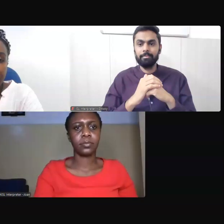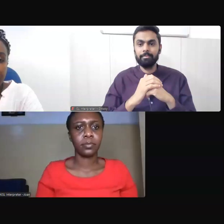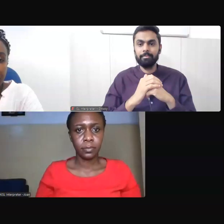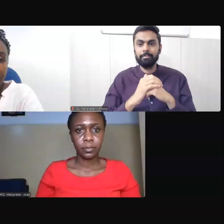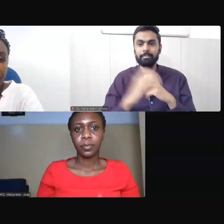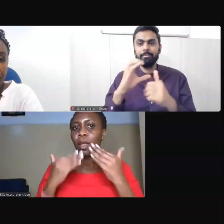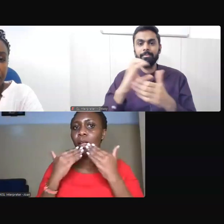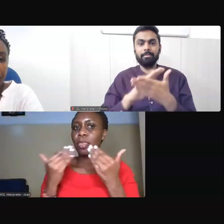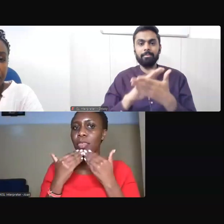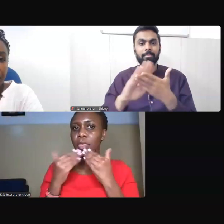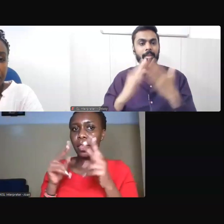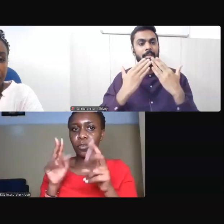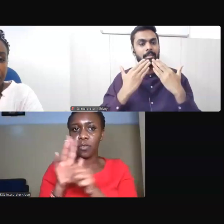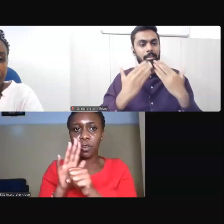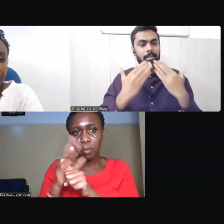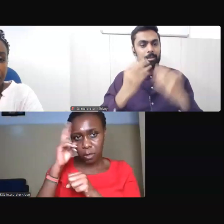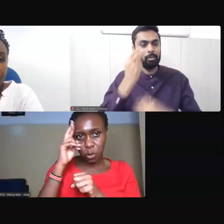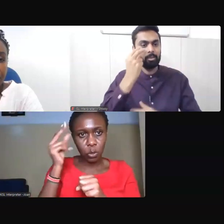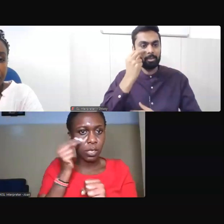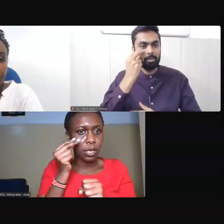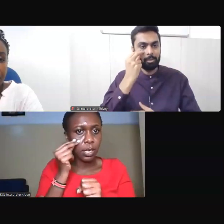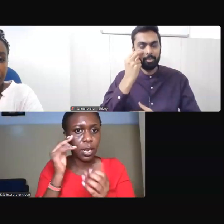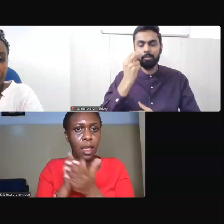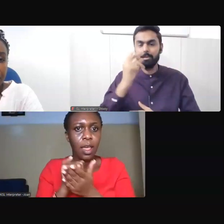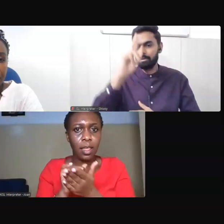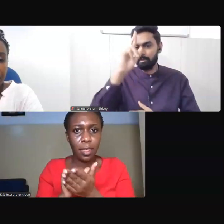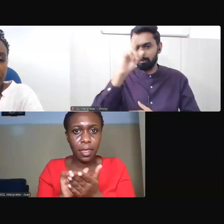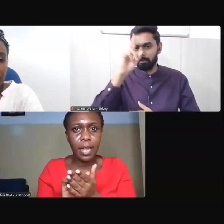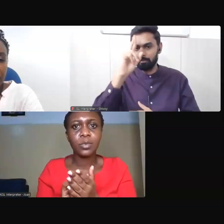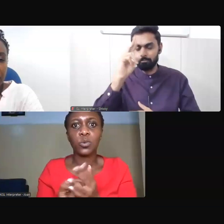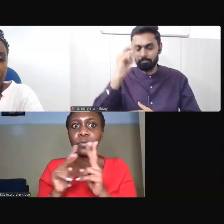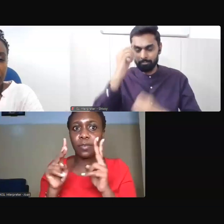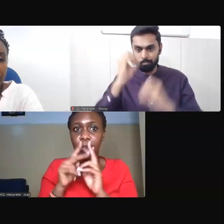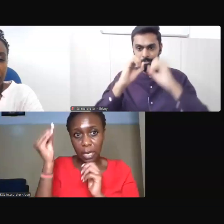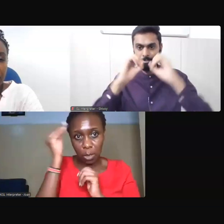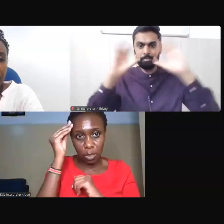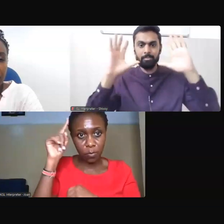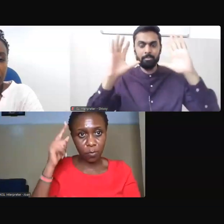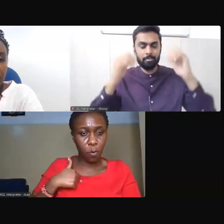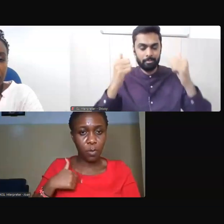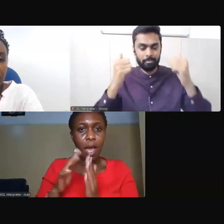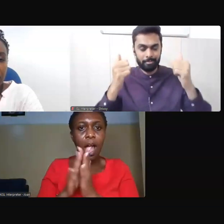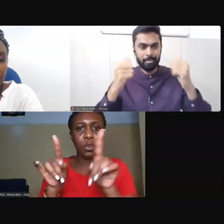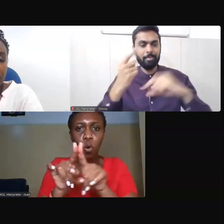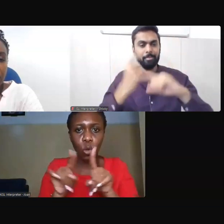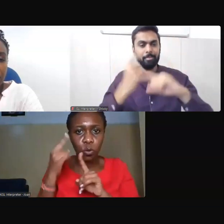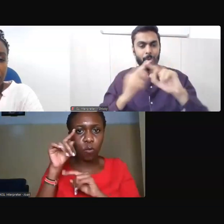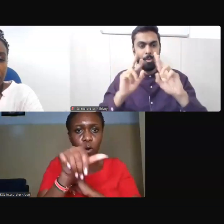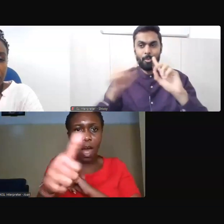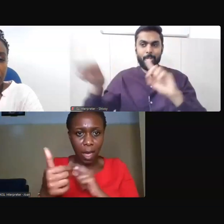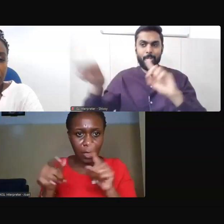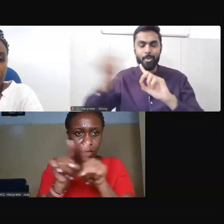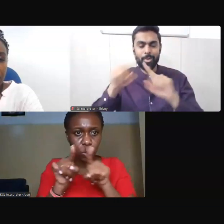Thank you so much, Rose and Kanika. That was really kind of illuminating for me, and I'm sure it was for others as